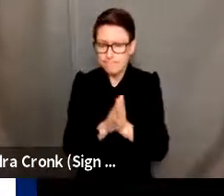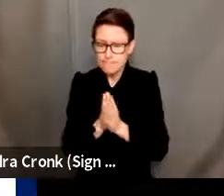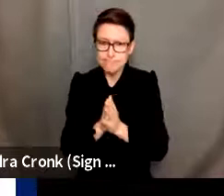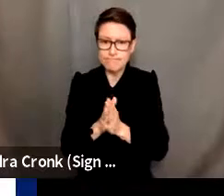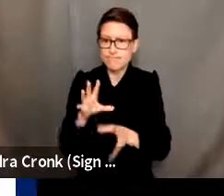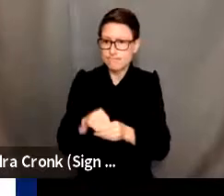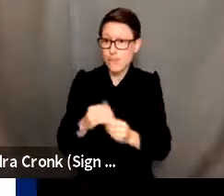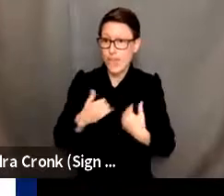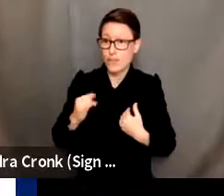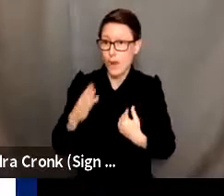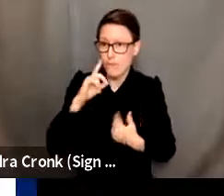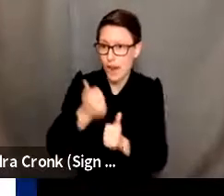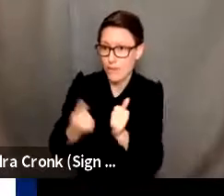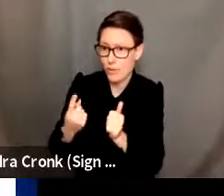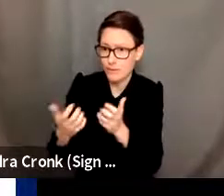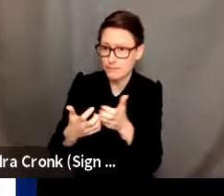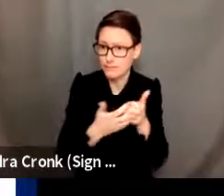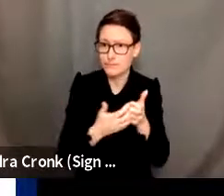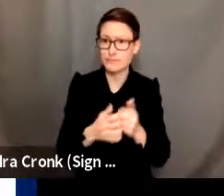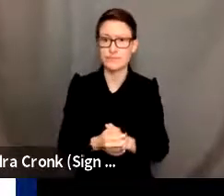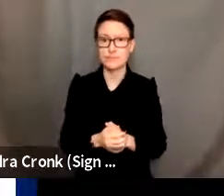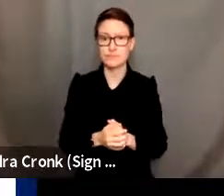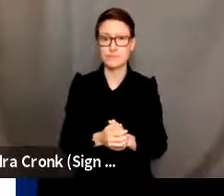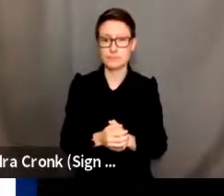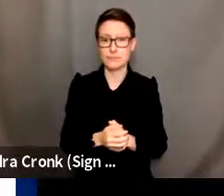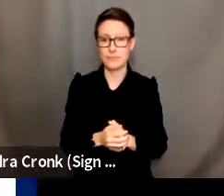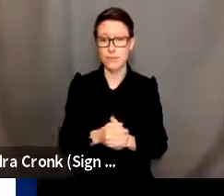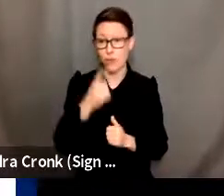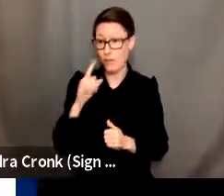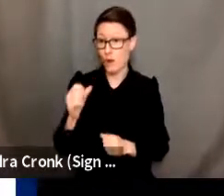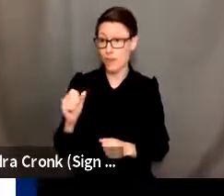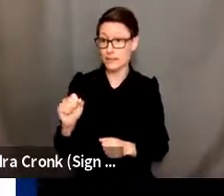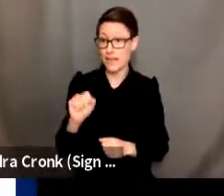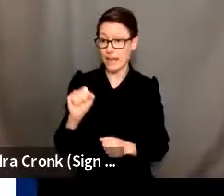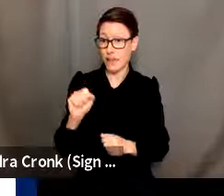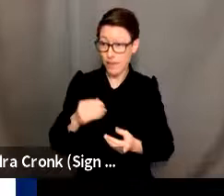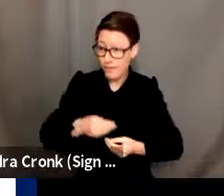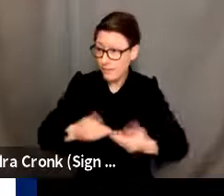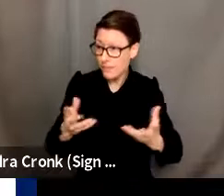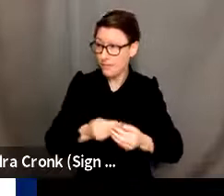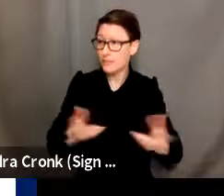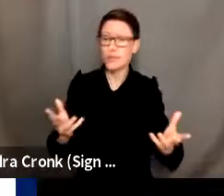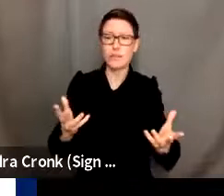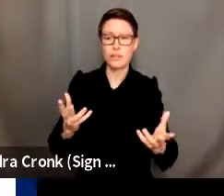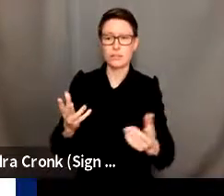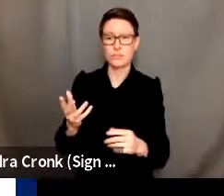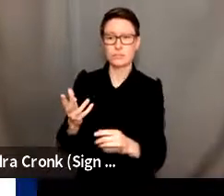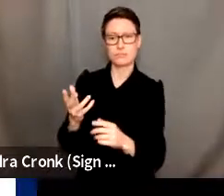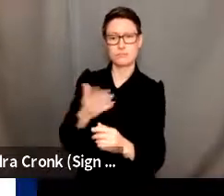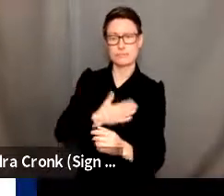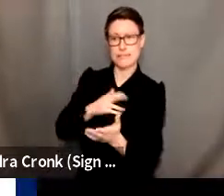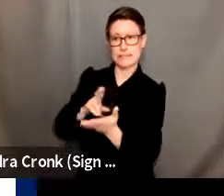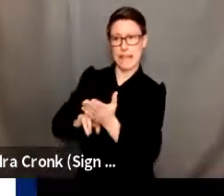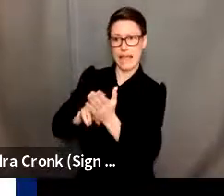setup times and our Saturday distributions, we utilize a sign up system, but you can access